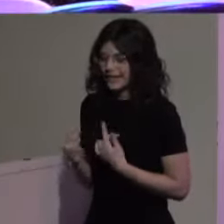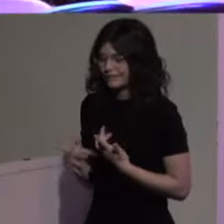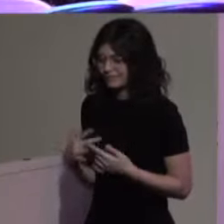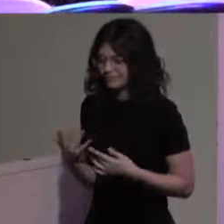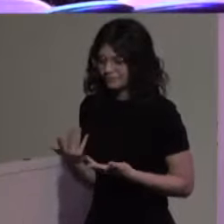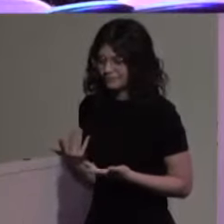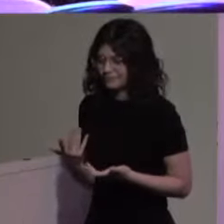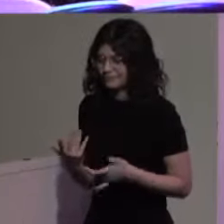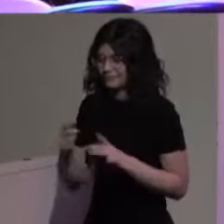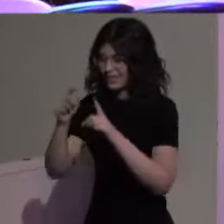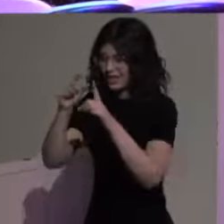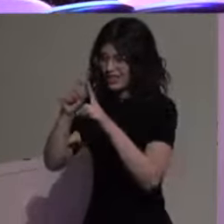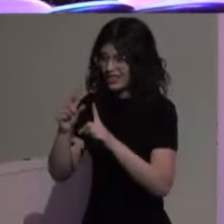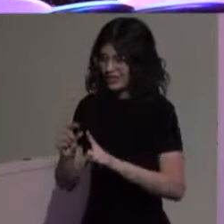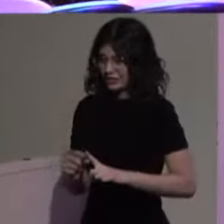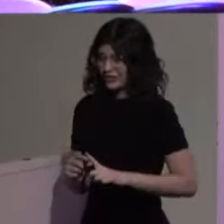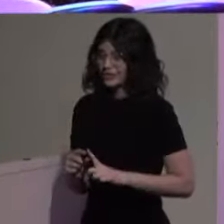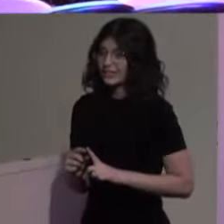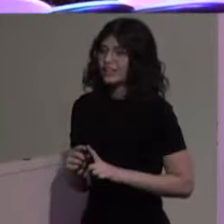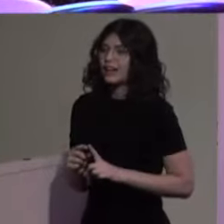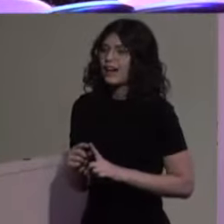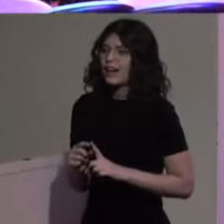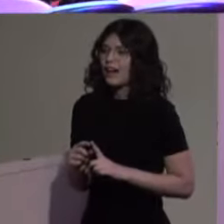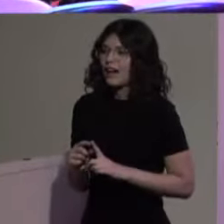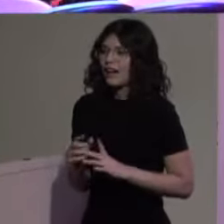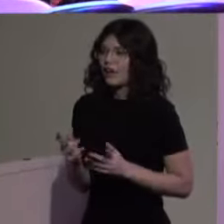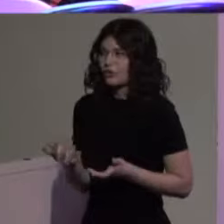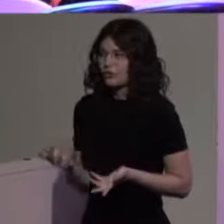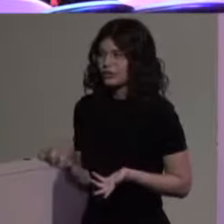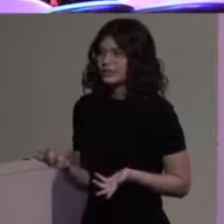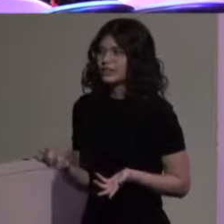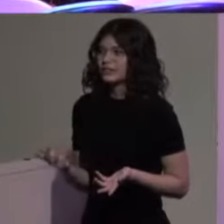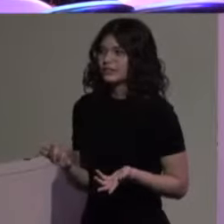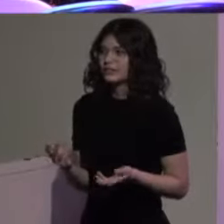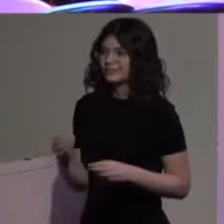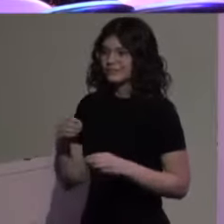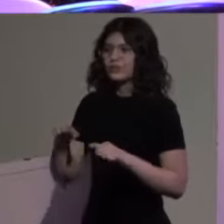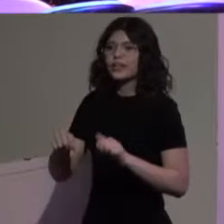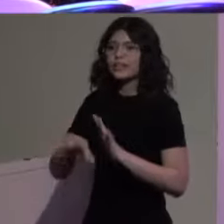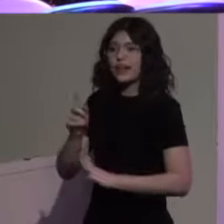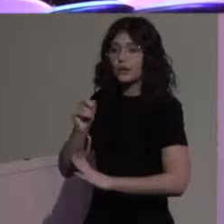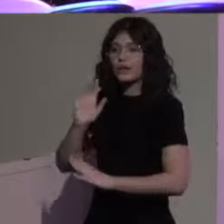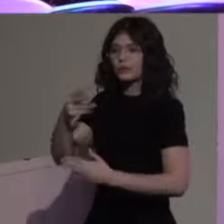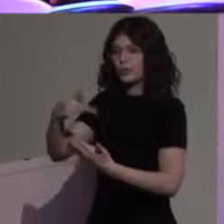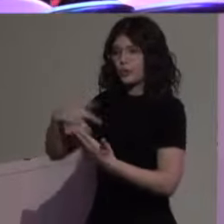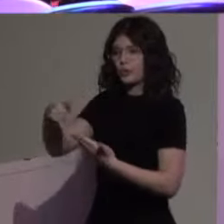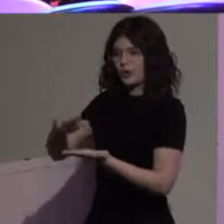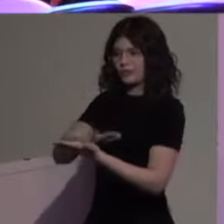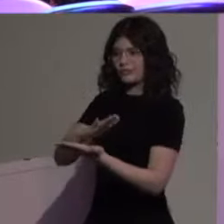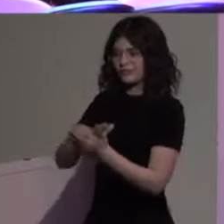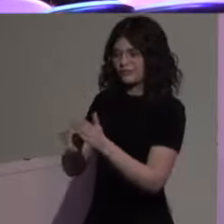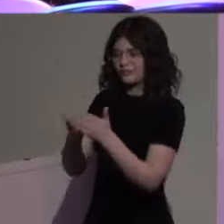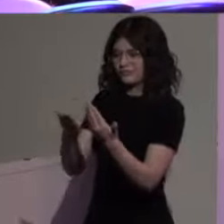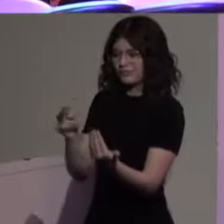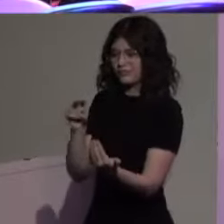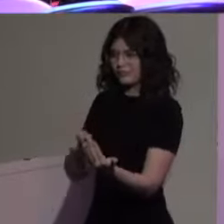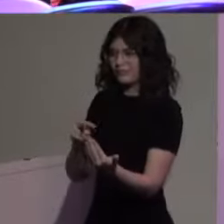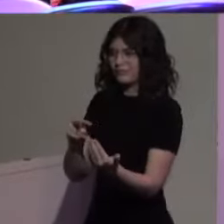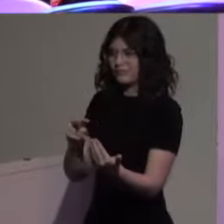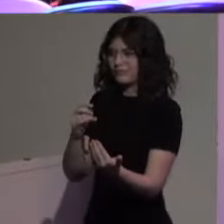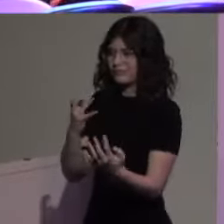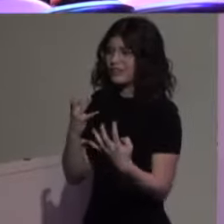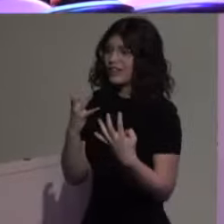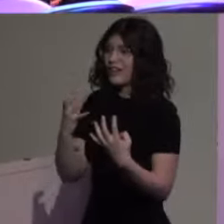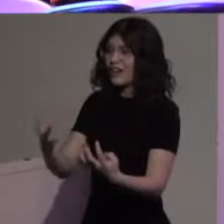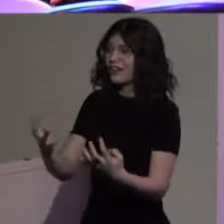the lyrics are in your programs. and audience participation